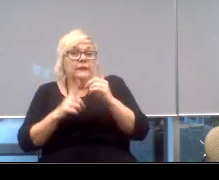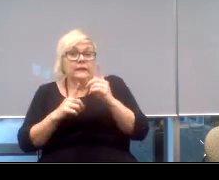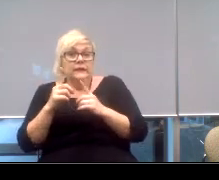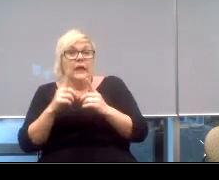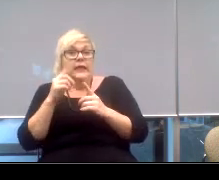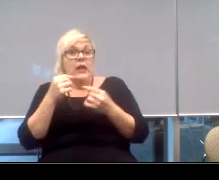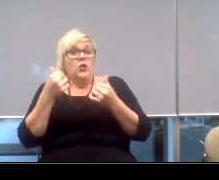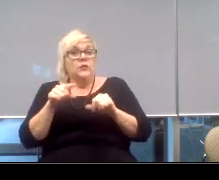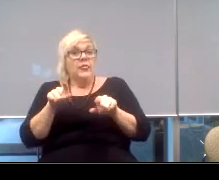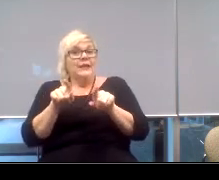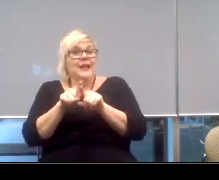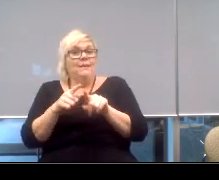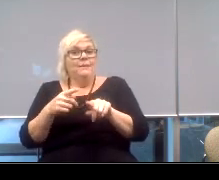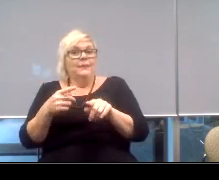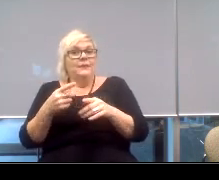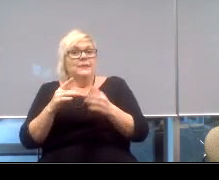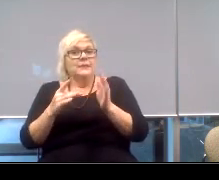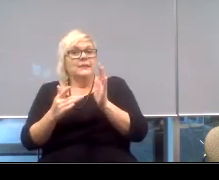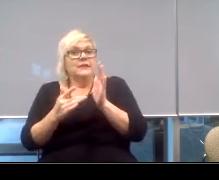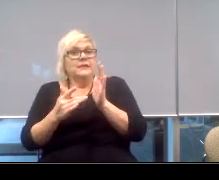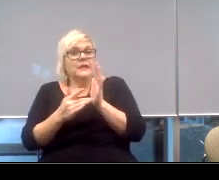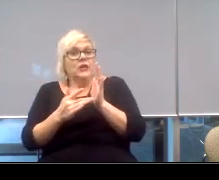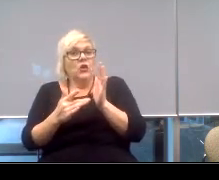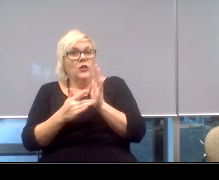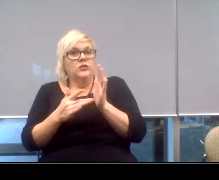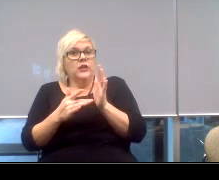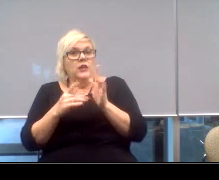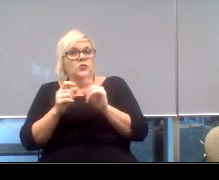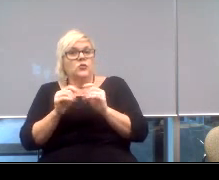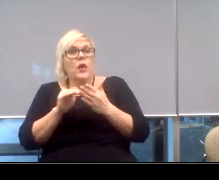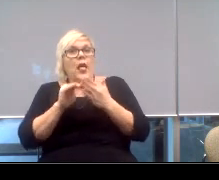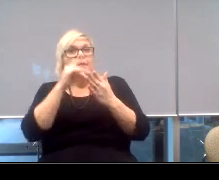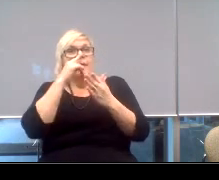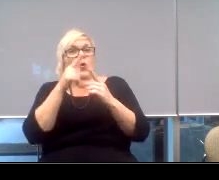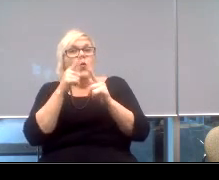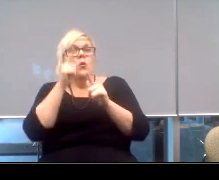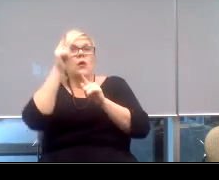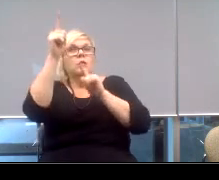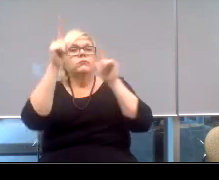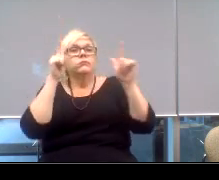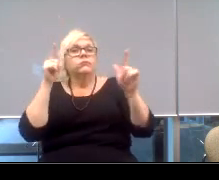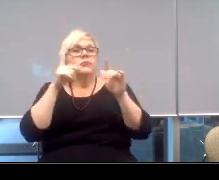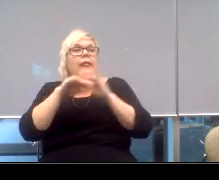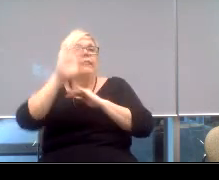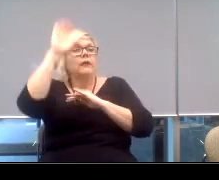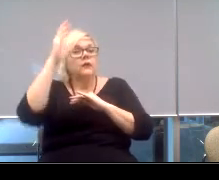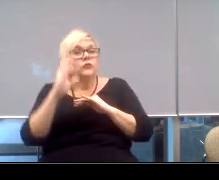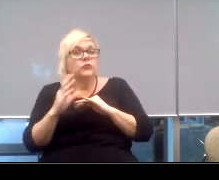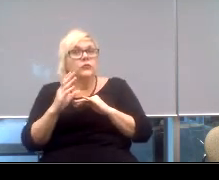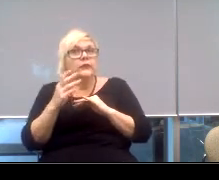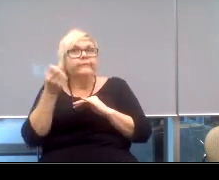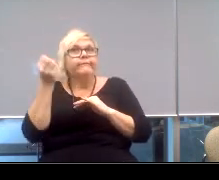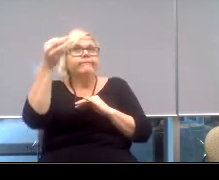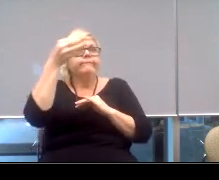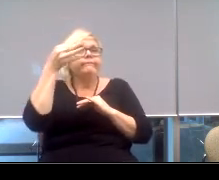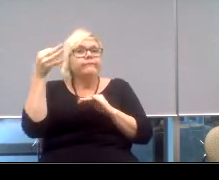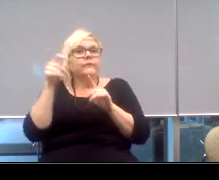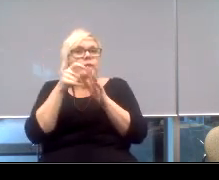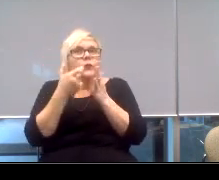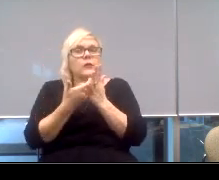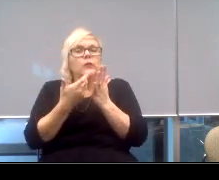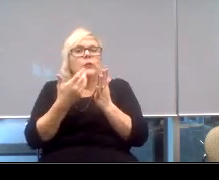these technologies to help guide a more generalist practitioner in a regional setting as they deal with some complexities that one of their clients has